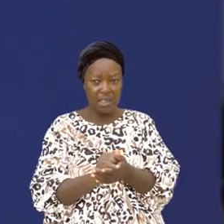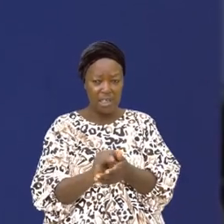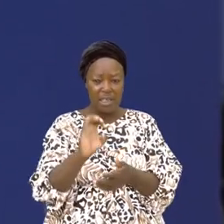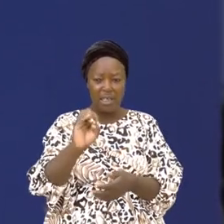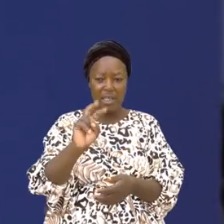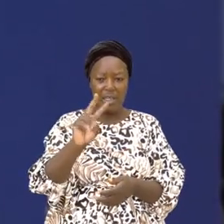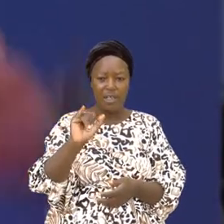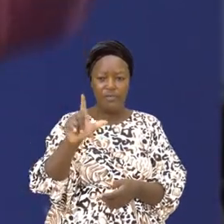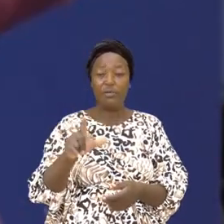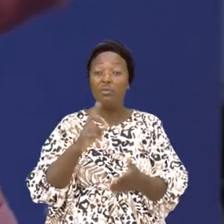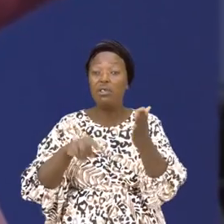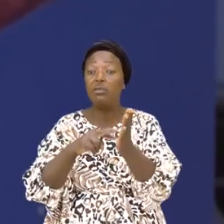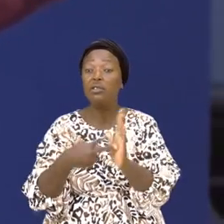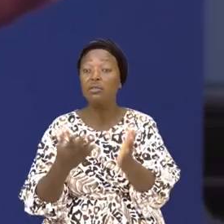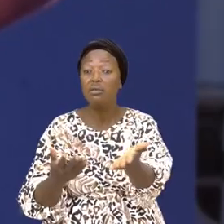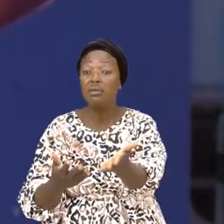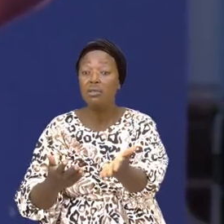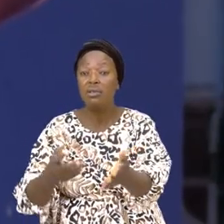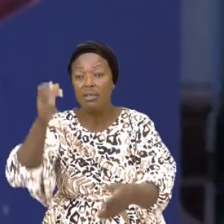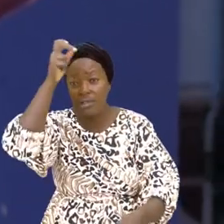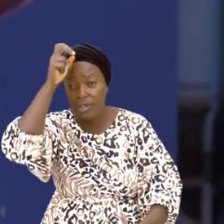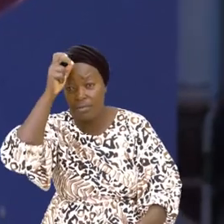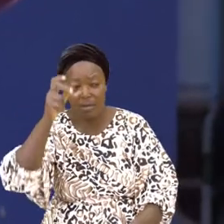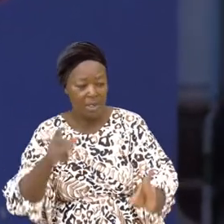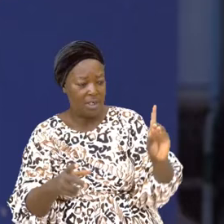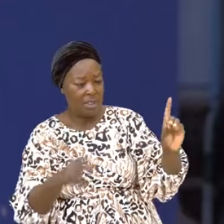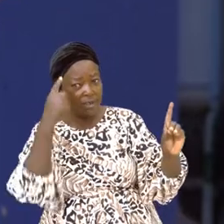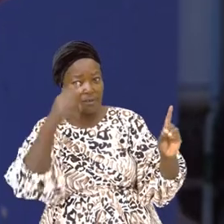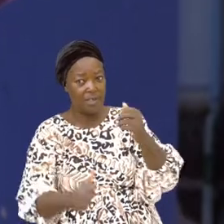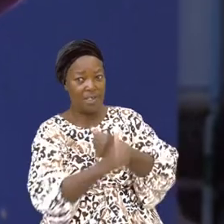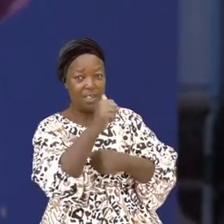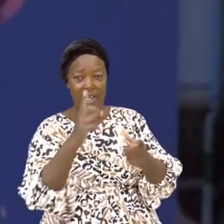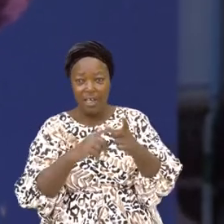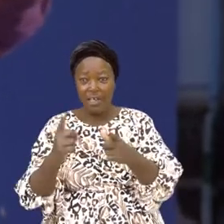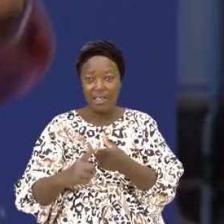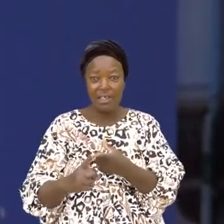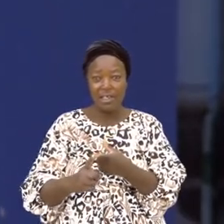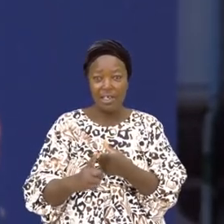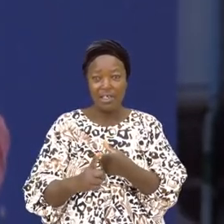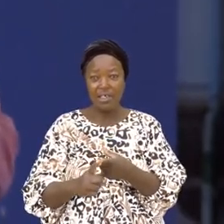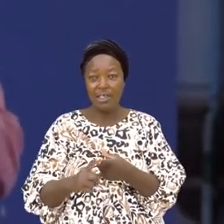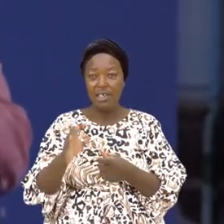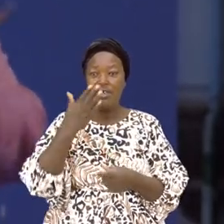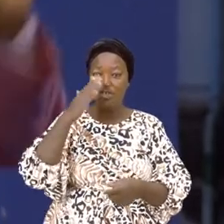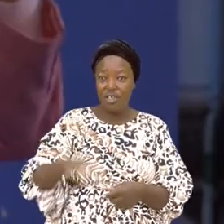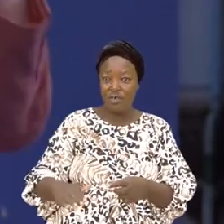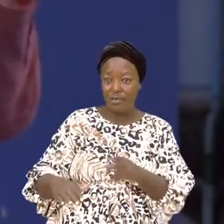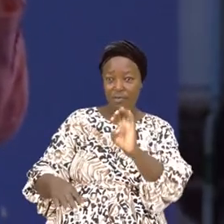that? Evil. D for danger and then evil. When you connect them